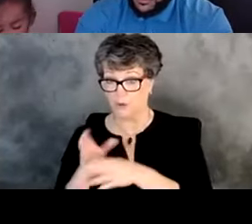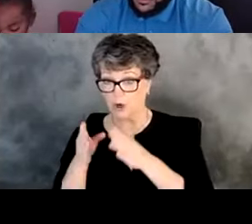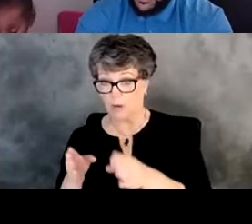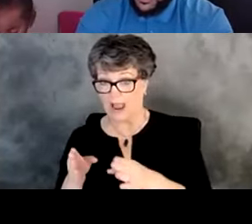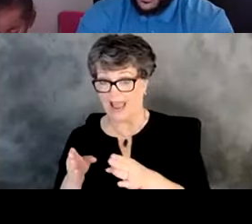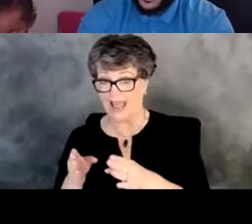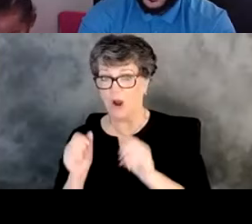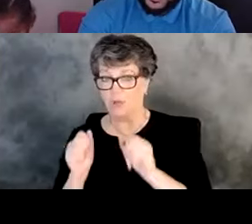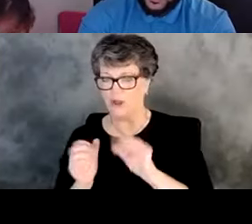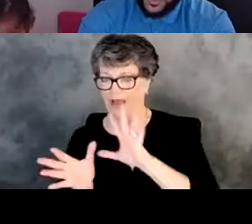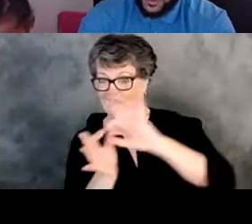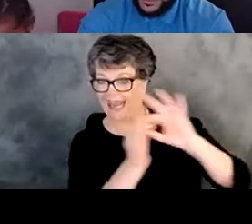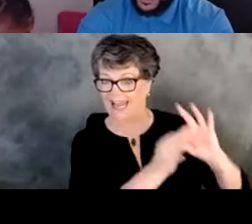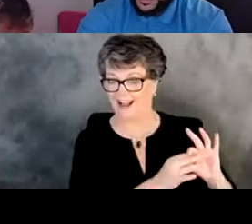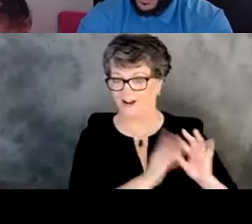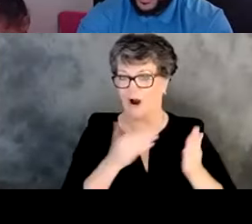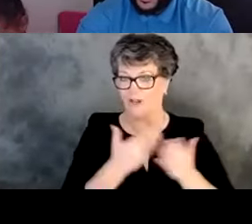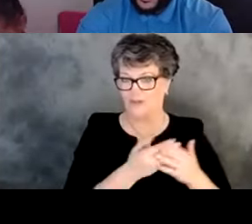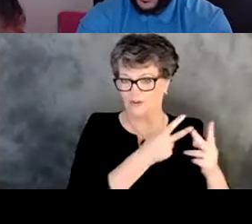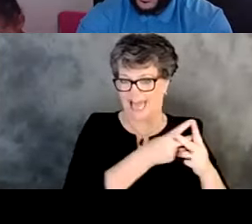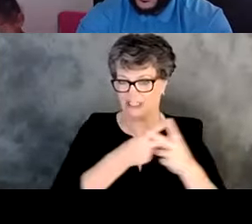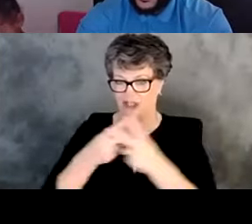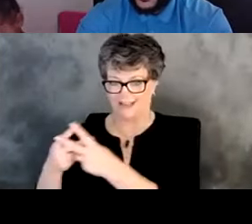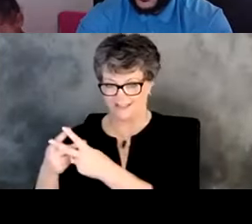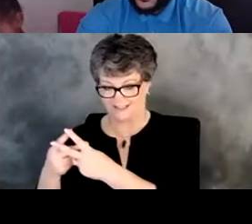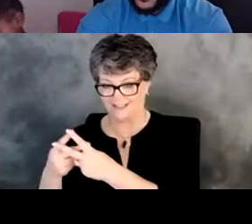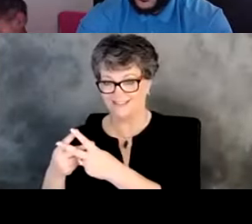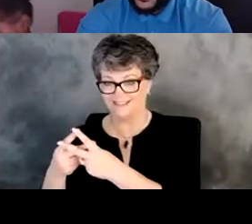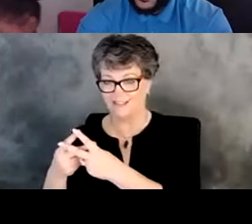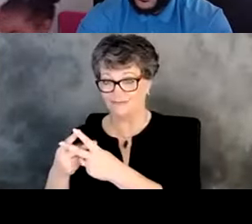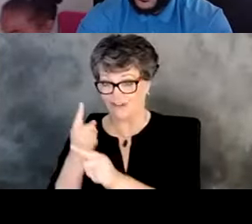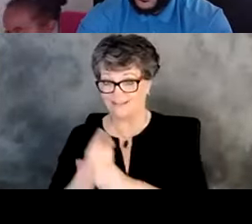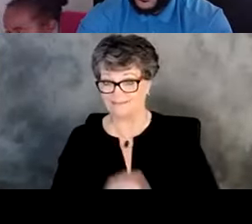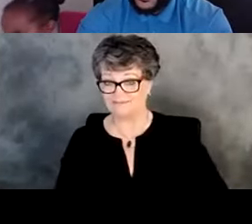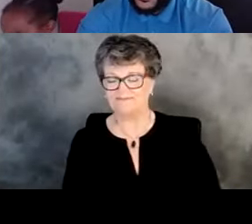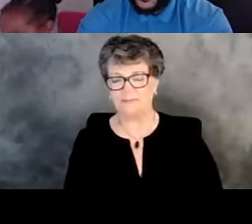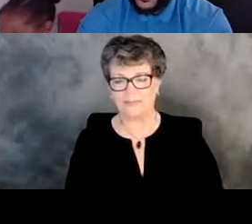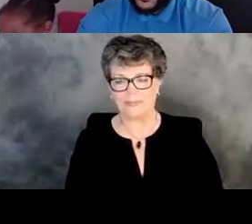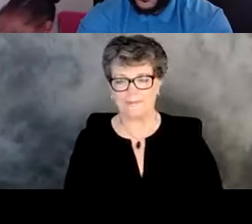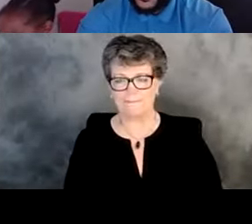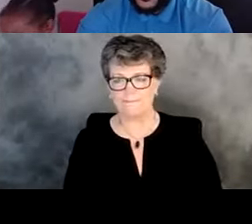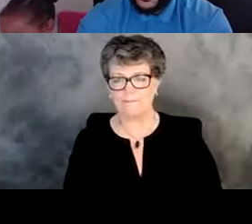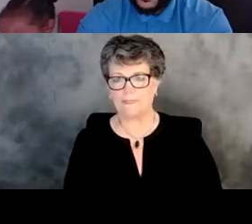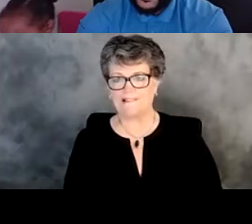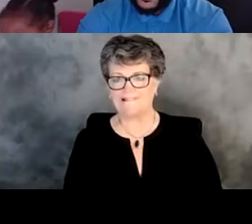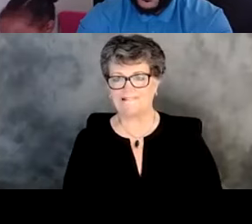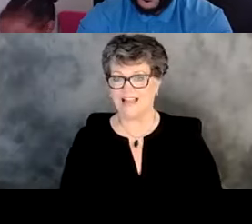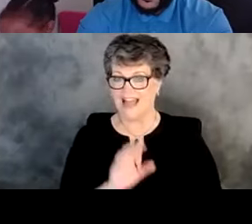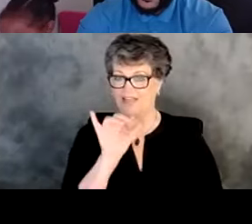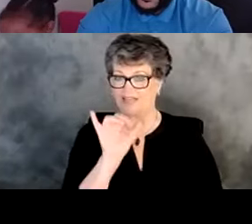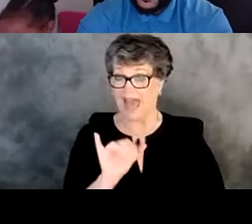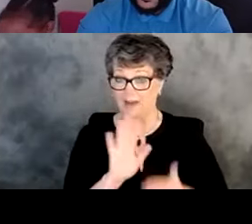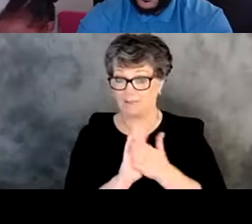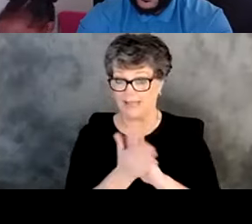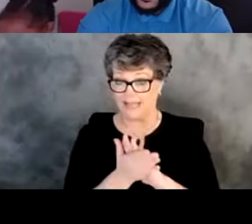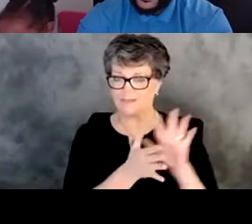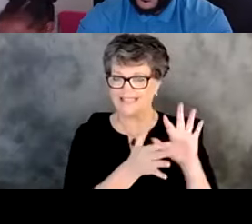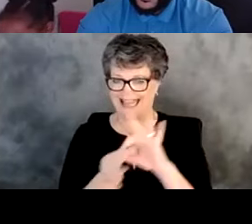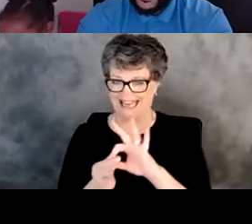you can link all of those different things with the same hashtag, right? So that becomes